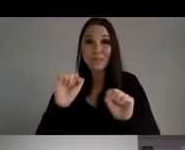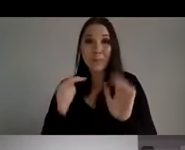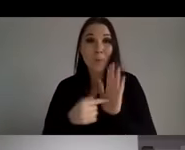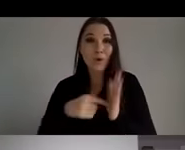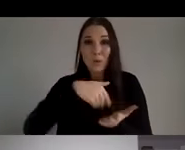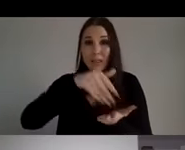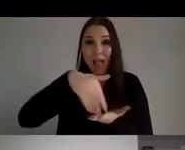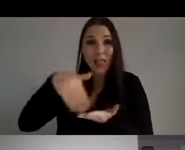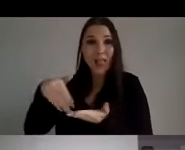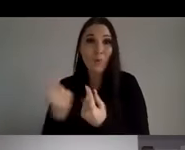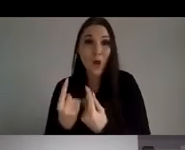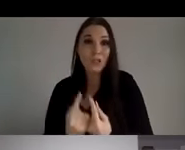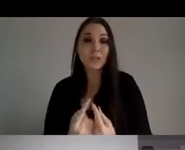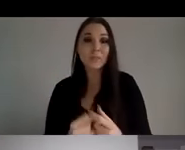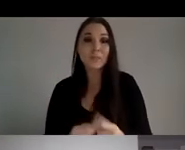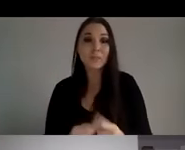first.